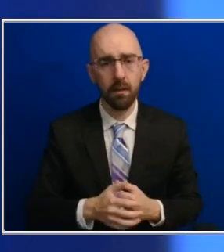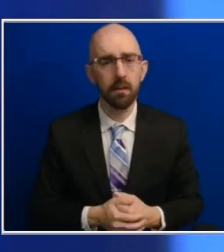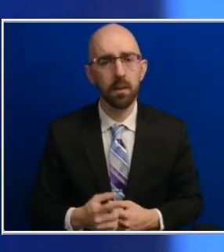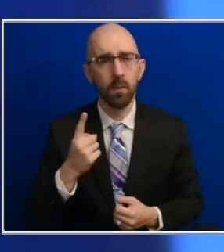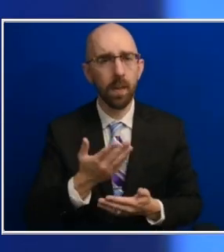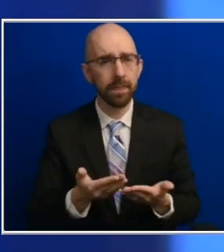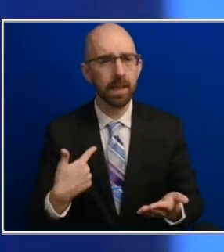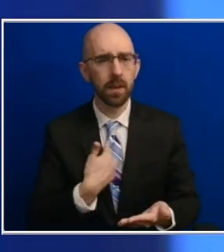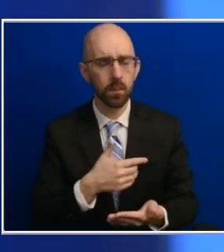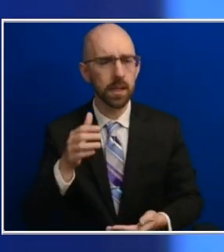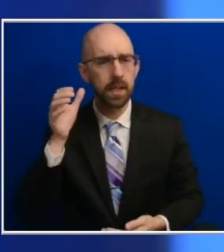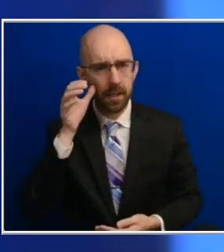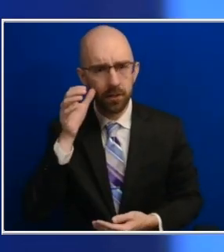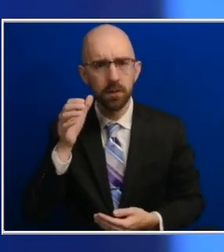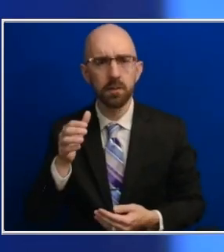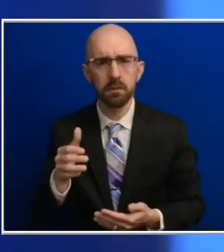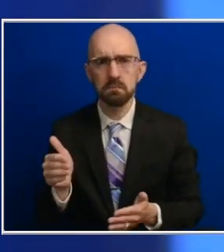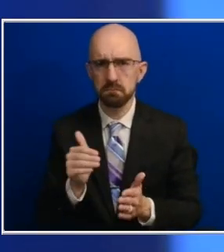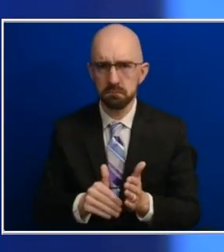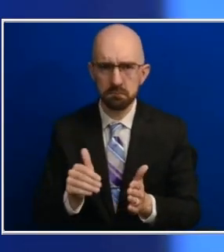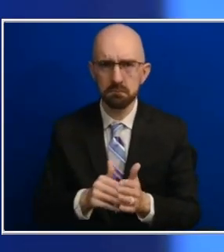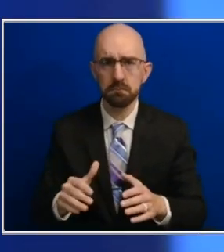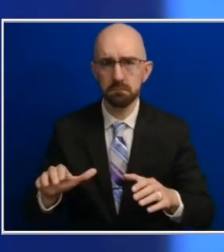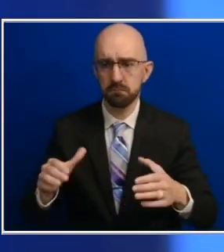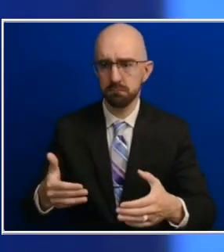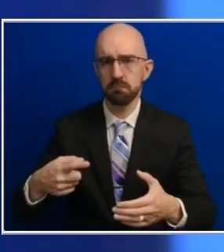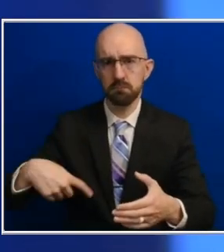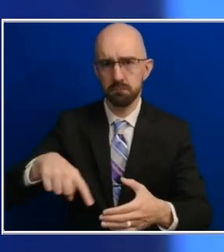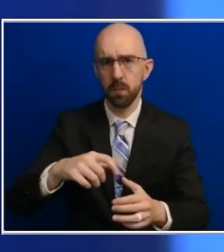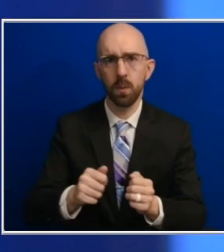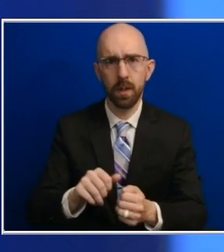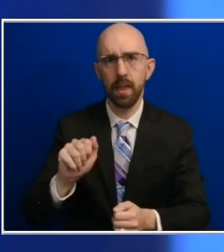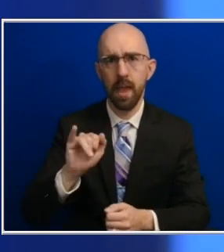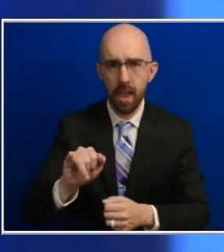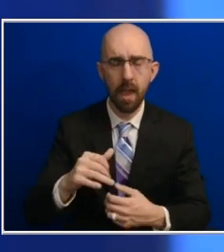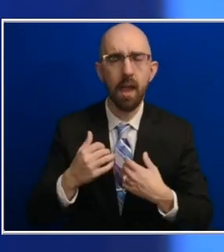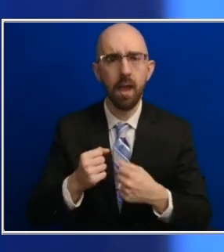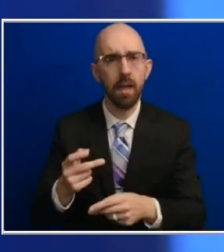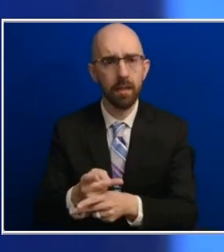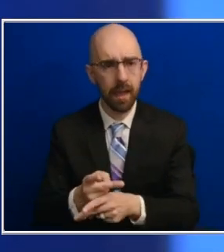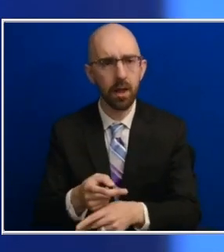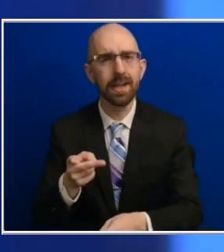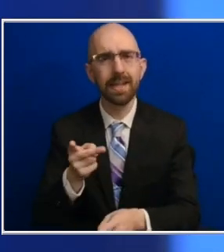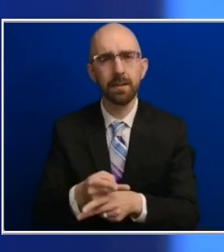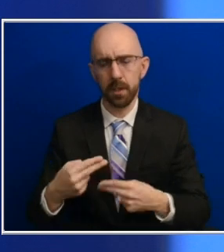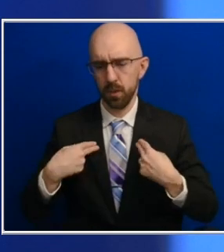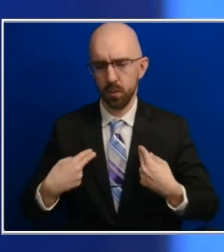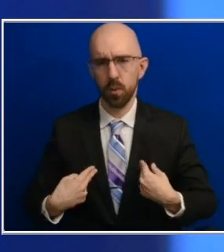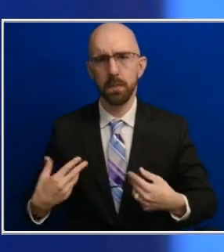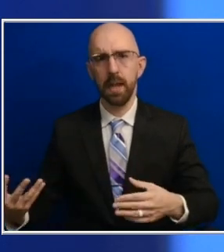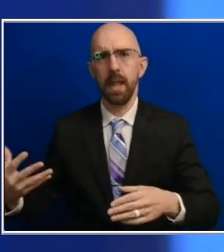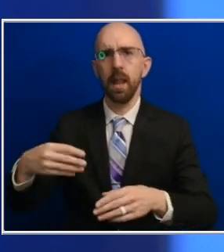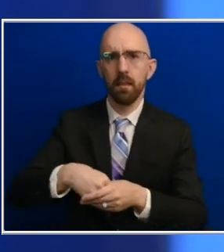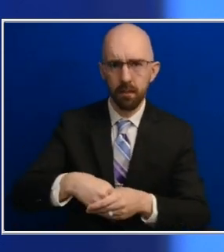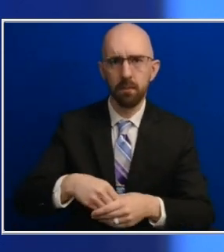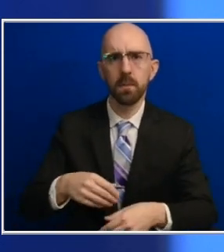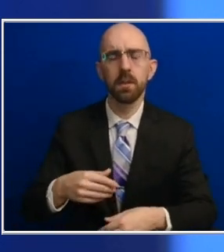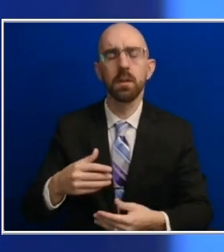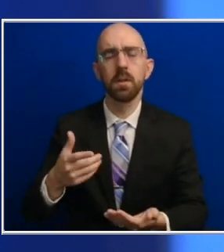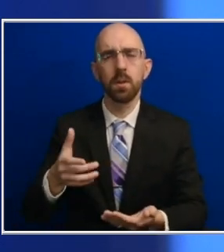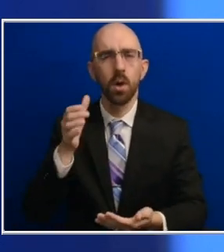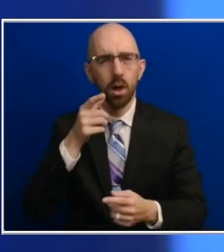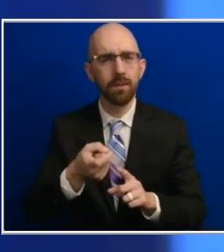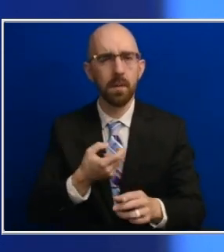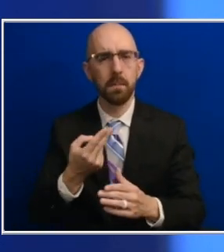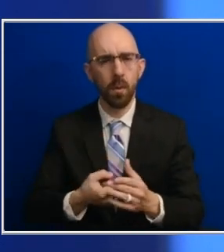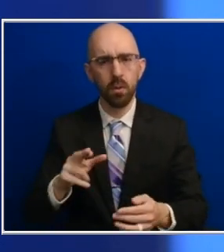hear frequently in circles around artificial intelligence in healthcare is keeping the human in the loop. So as you've heard from both Chris and